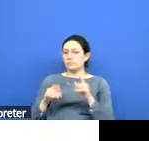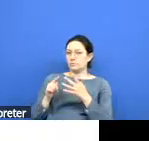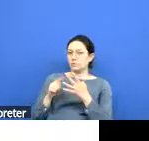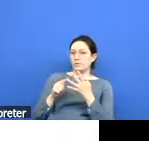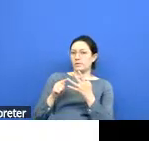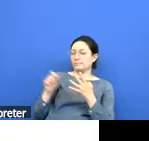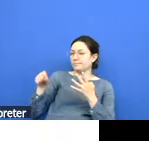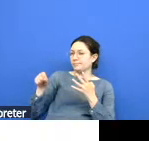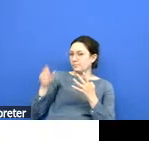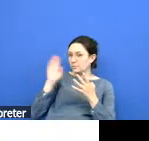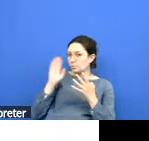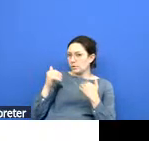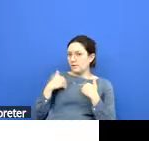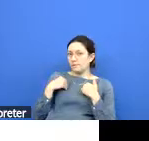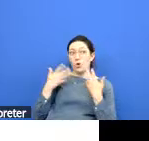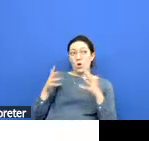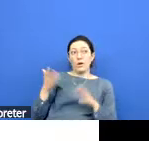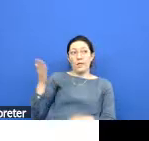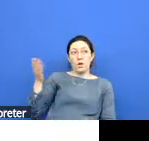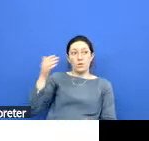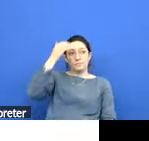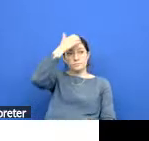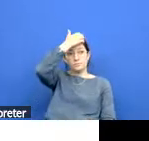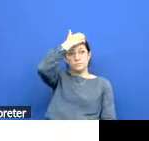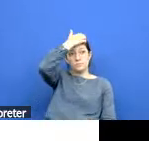look, they're actually already existing.